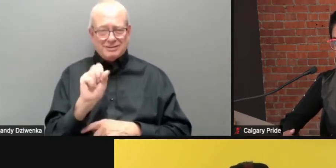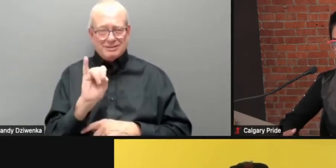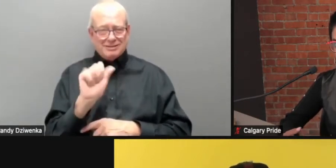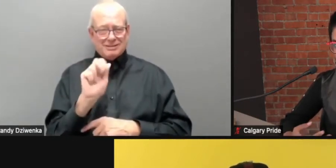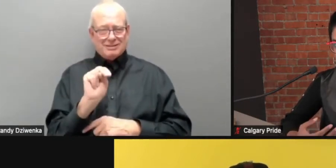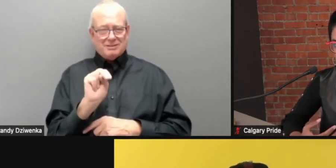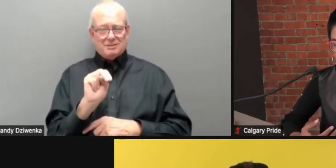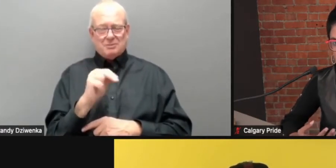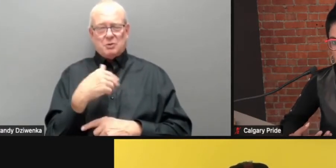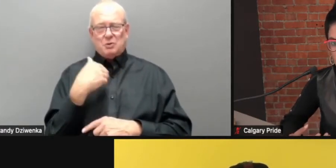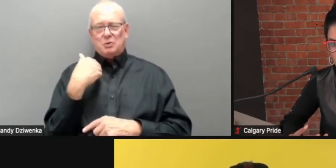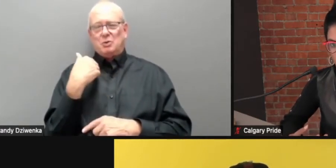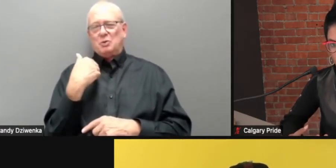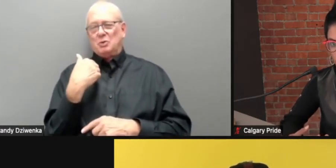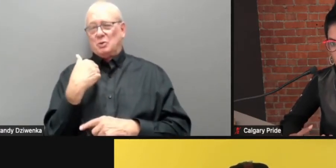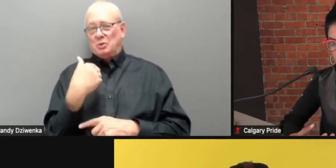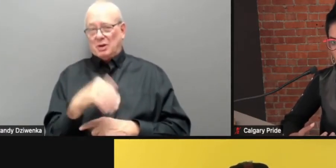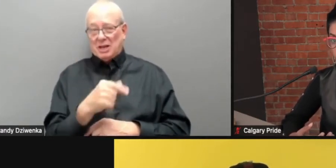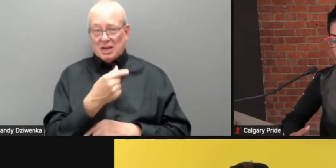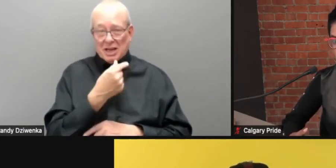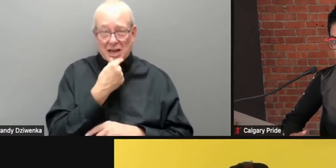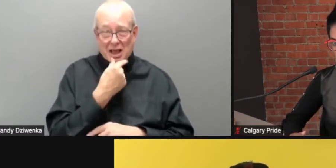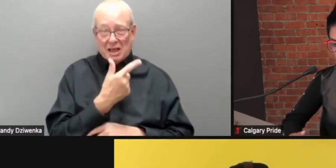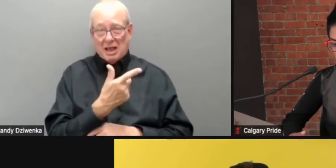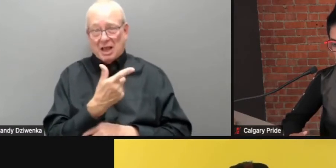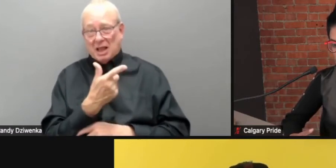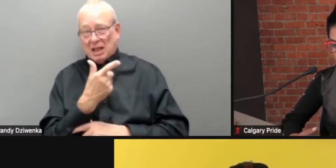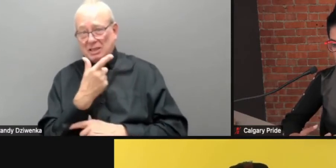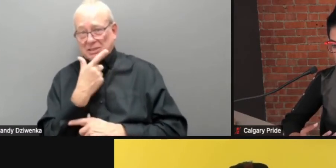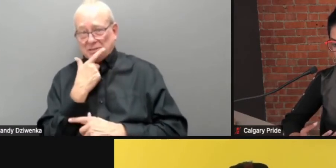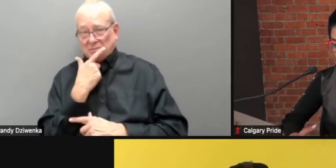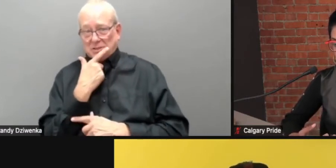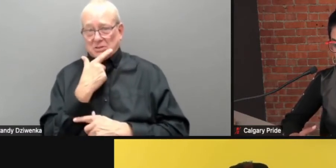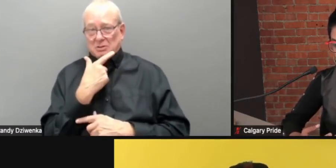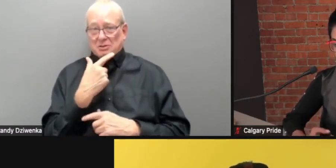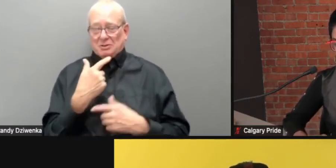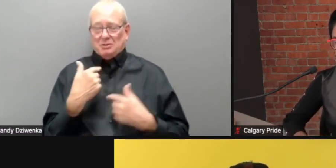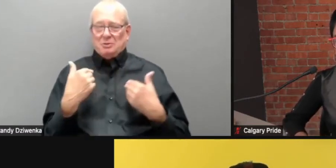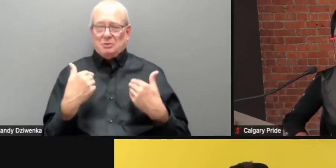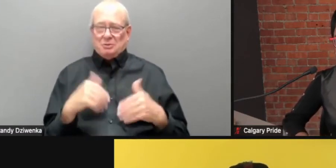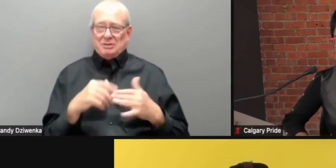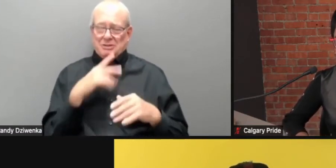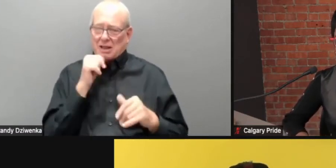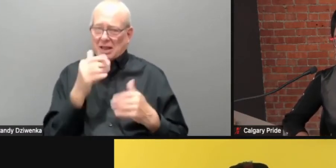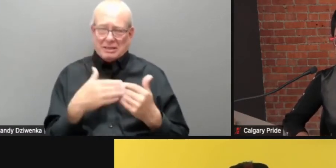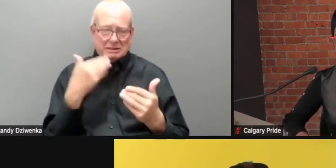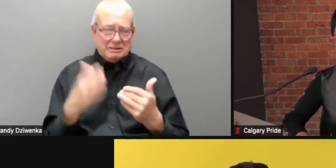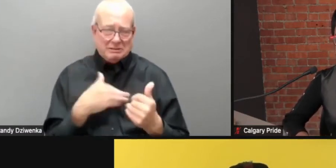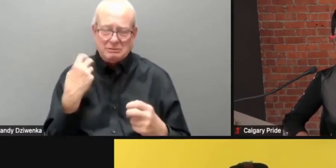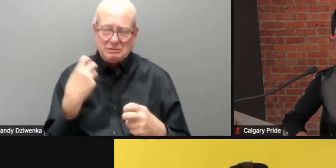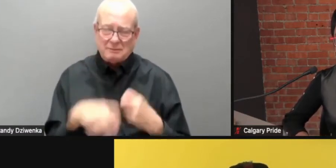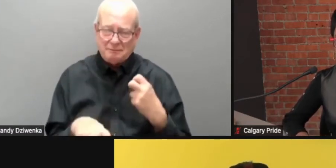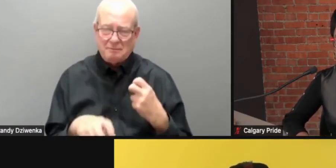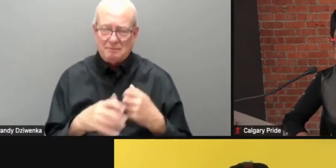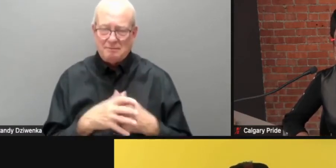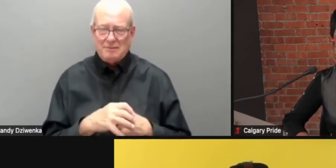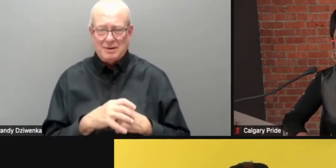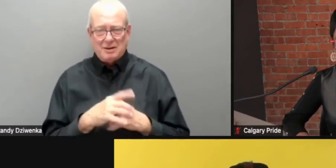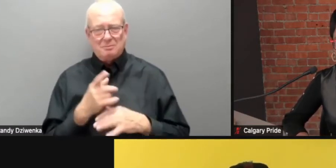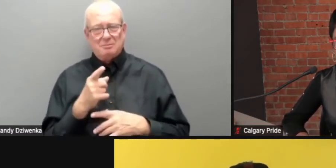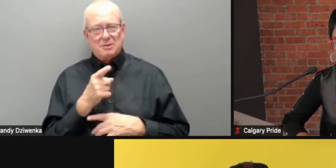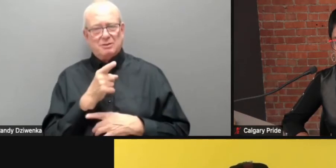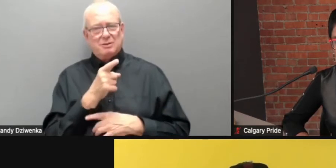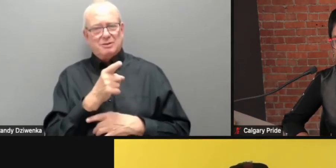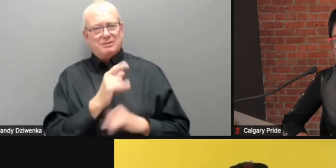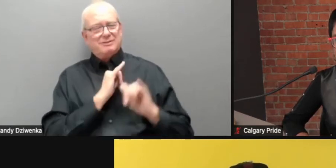has overcome it. It was almost a sense of validation that there are others like me, and I'm sure that there are others that have come across your